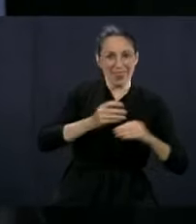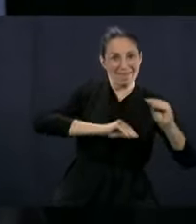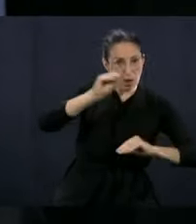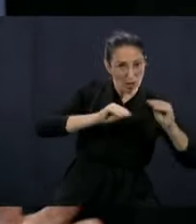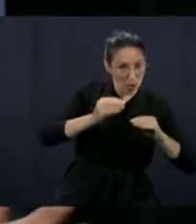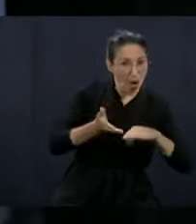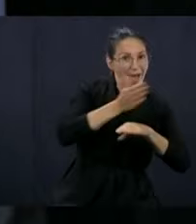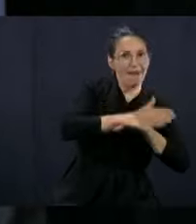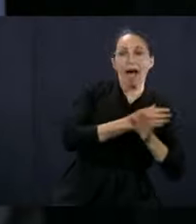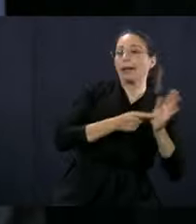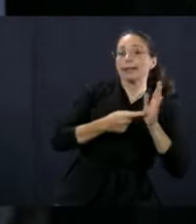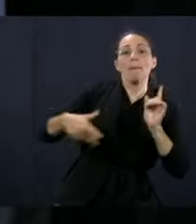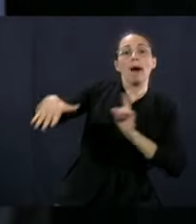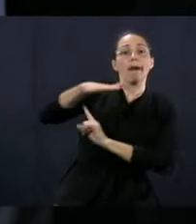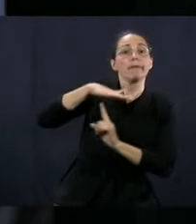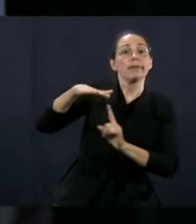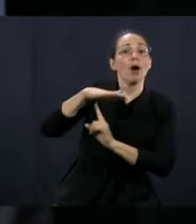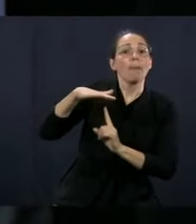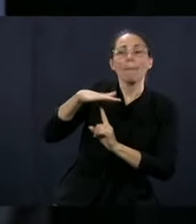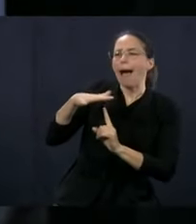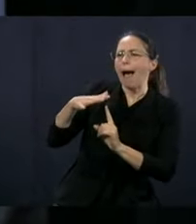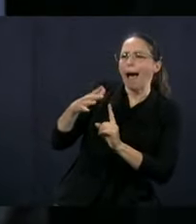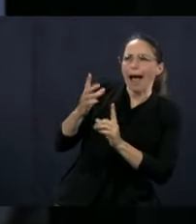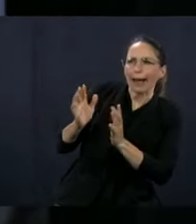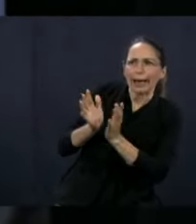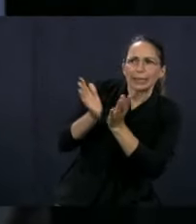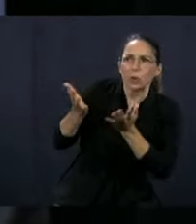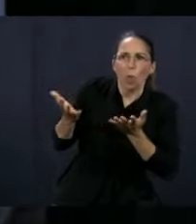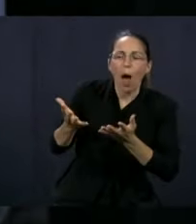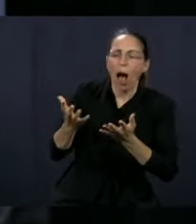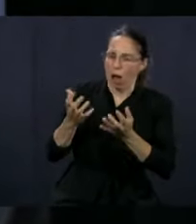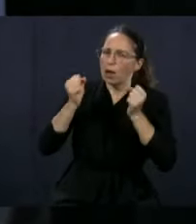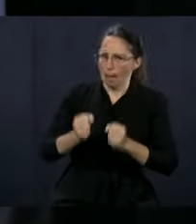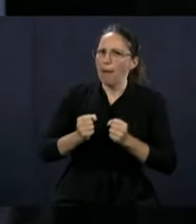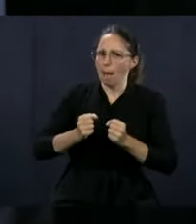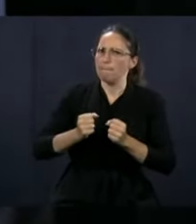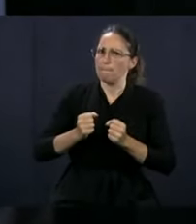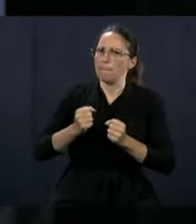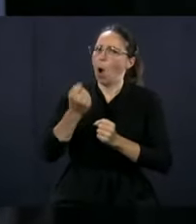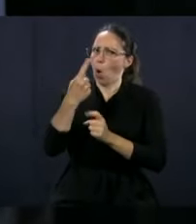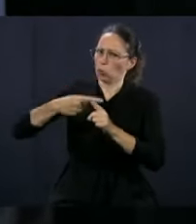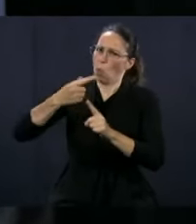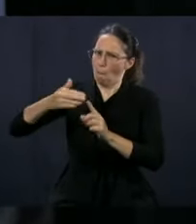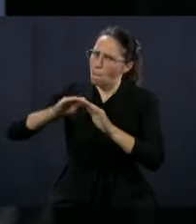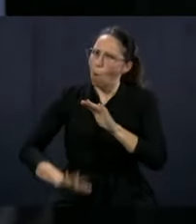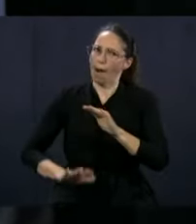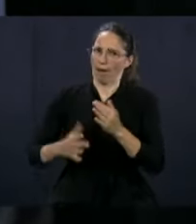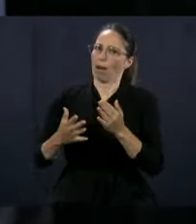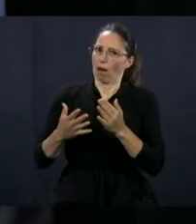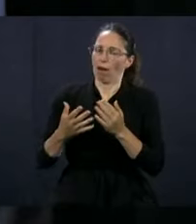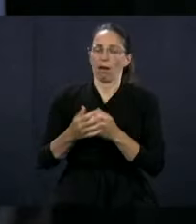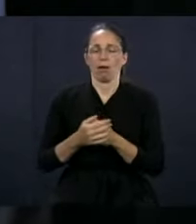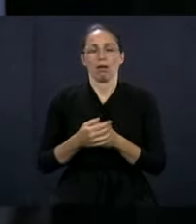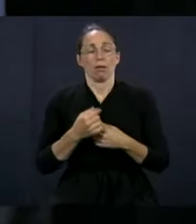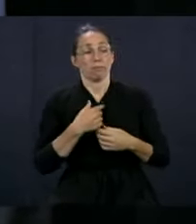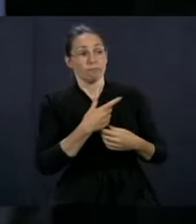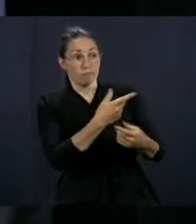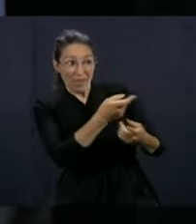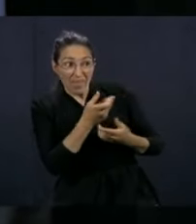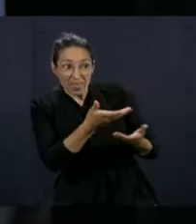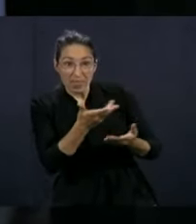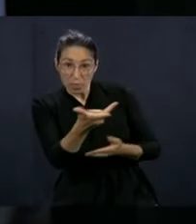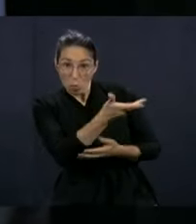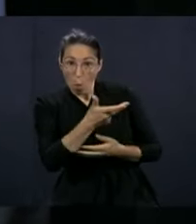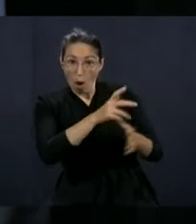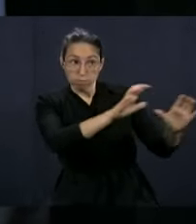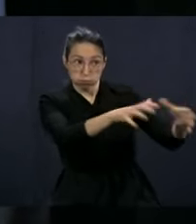can do environmental evaluations in less than 11 months. So I would invite all three opposition parties to